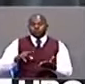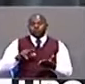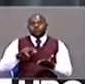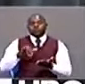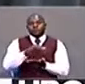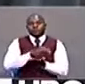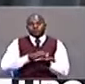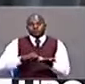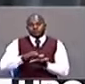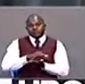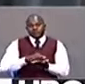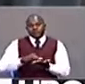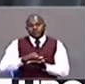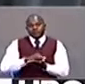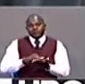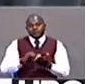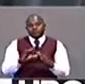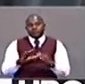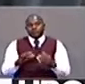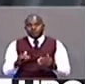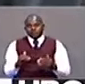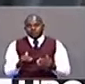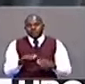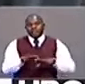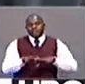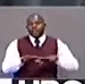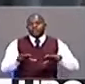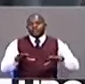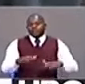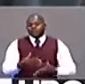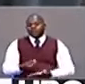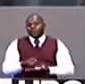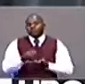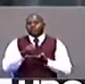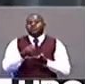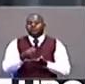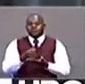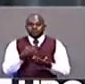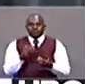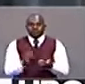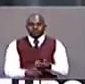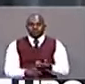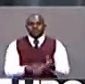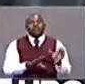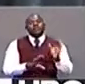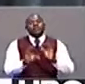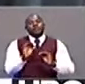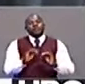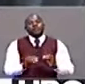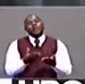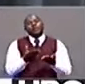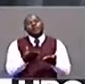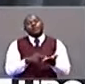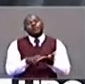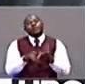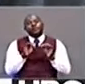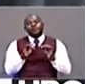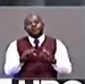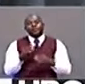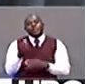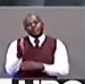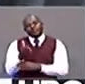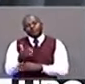Airport and found out the land we helped so much to acquire is empty and idle. Can the Minister